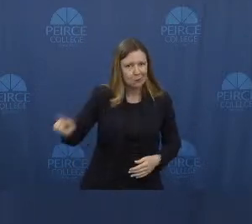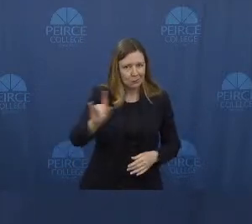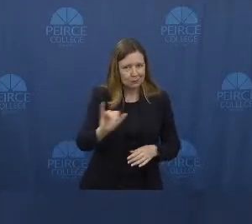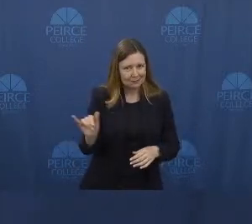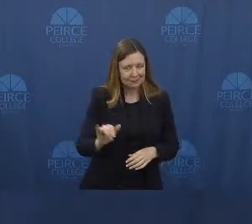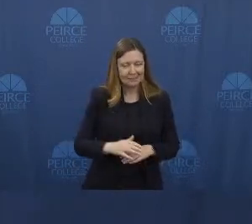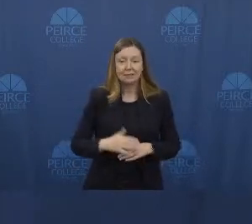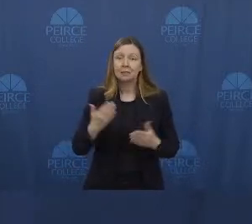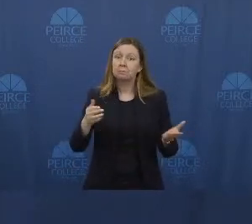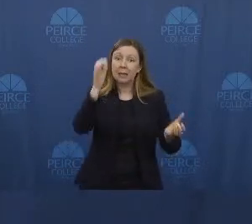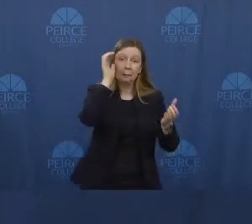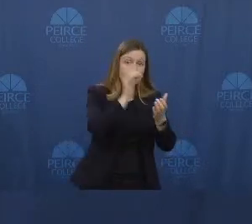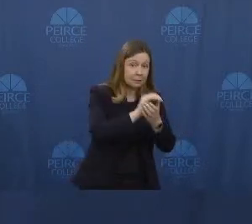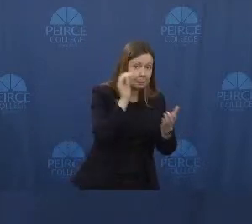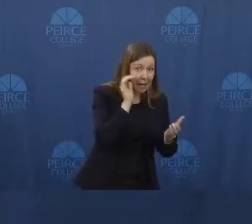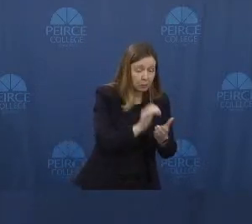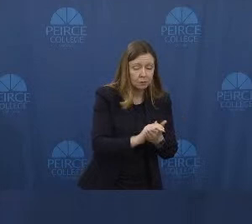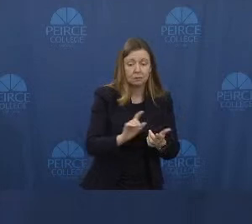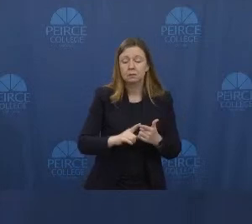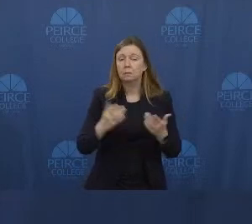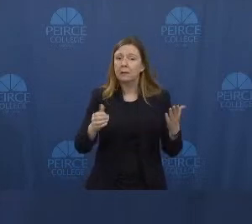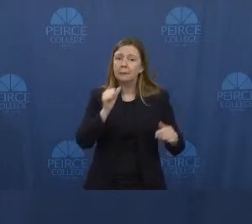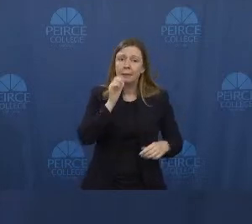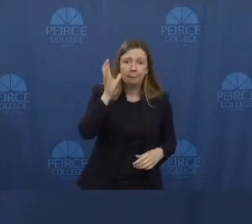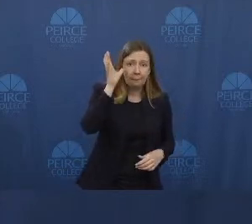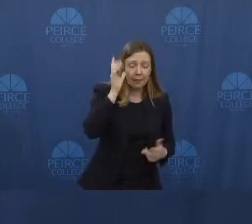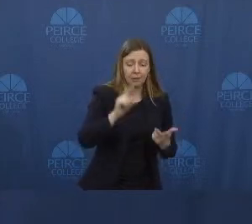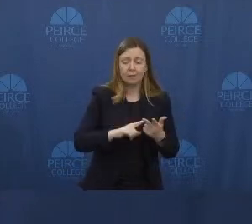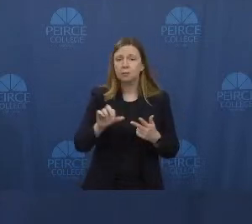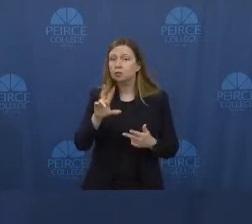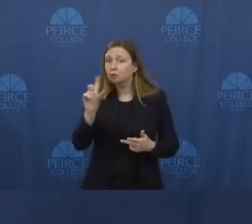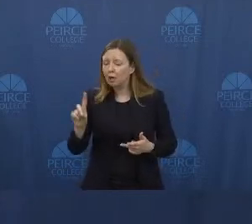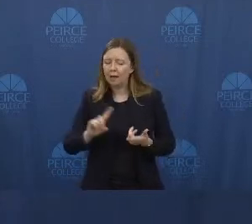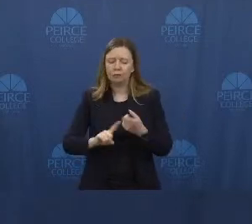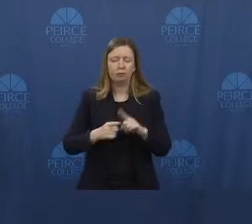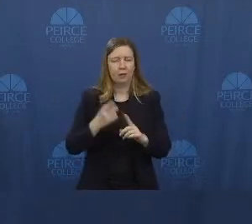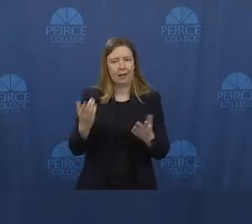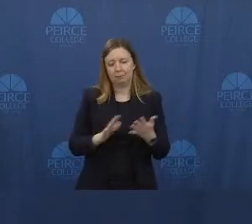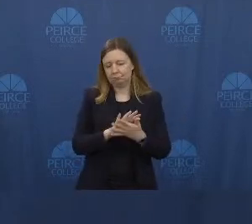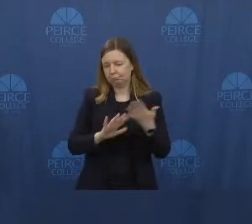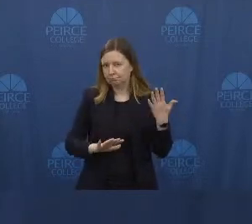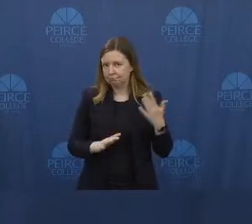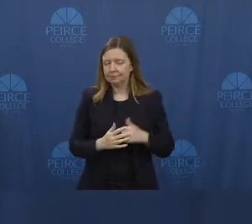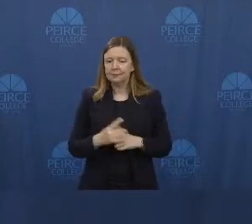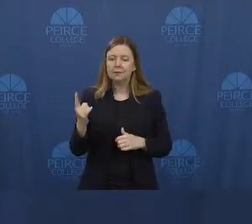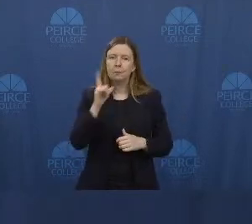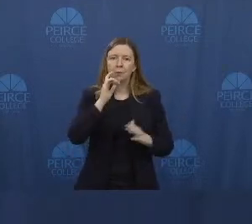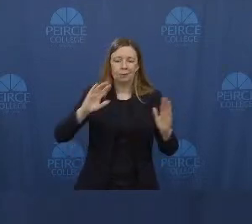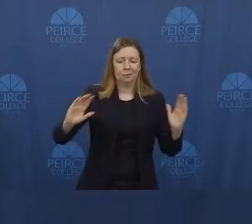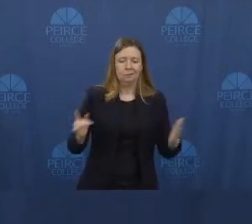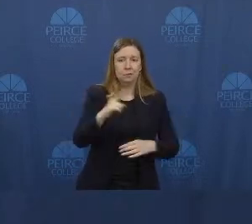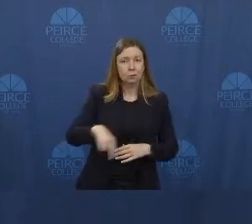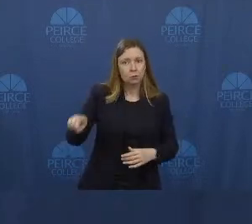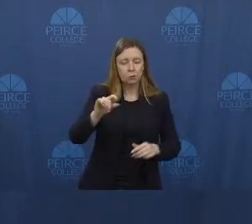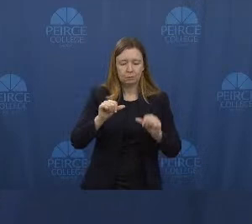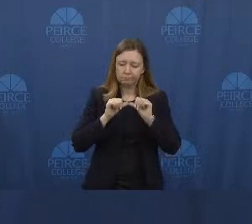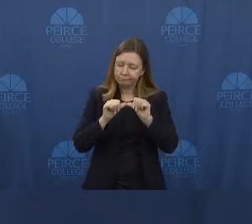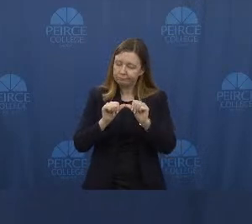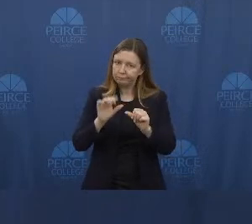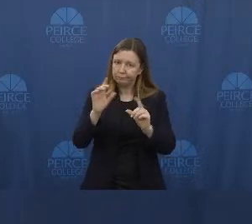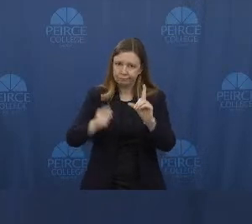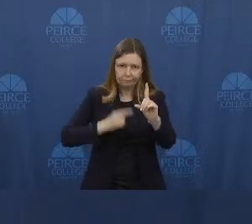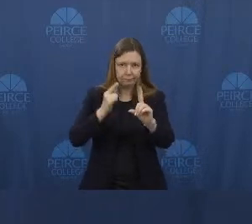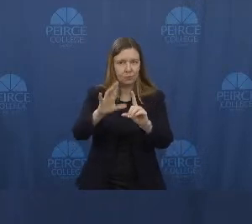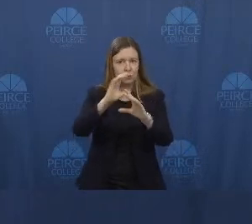Maybe it was a spouse, a parent, a child, or a friend. Someone who gave you the courage to pursue your